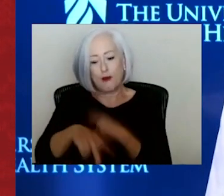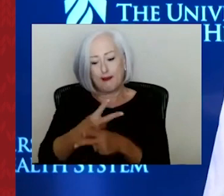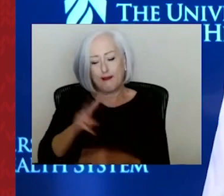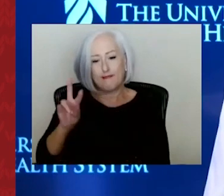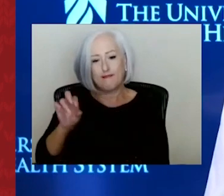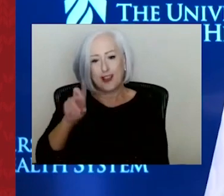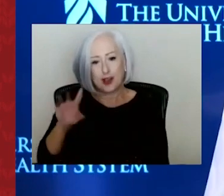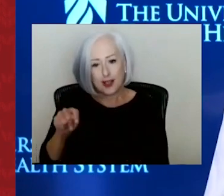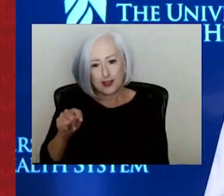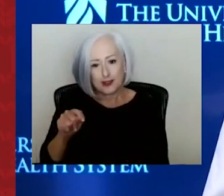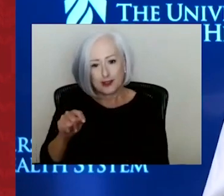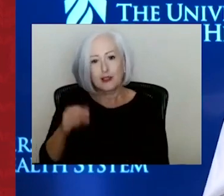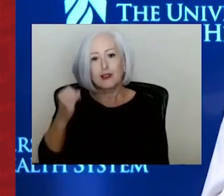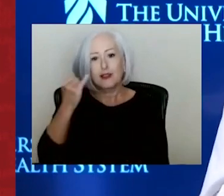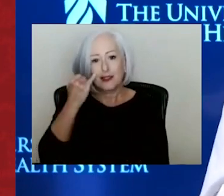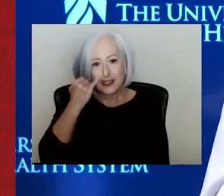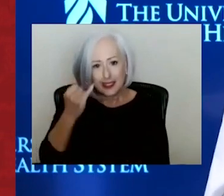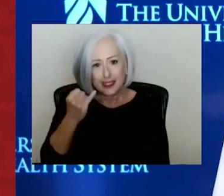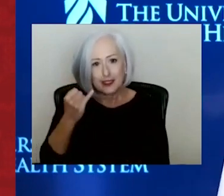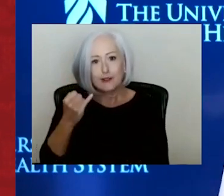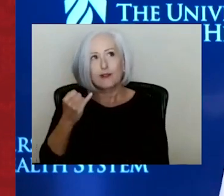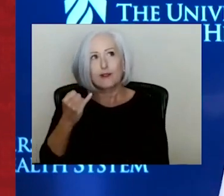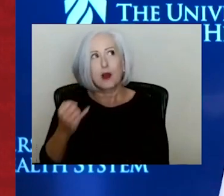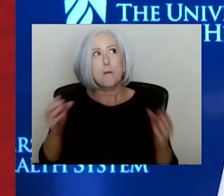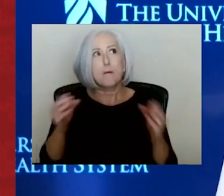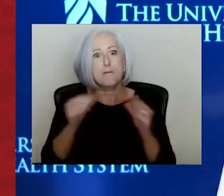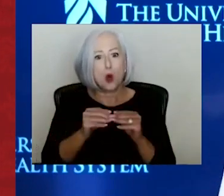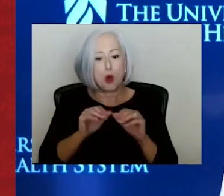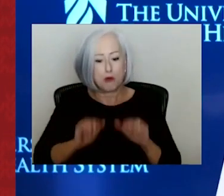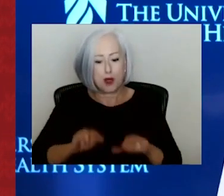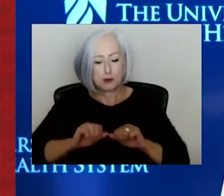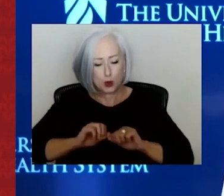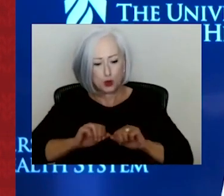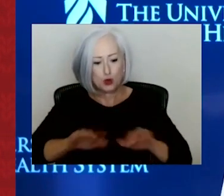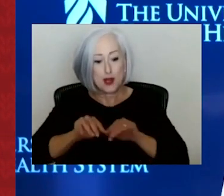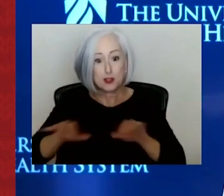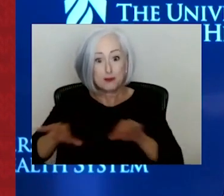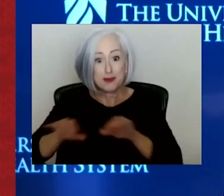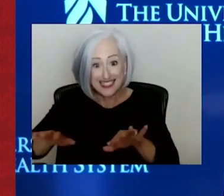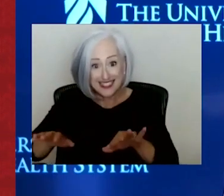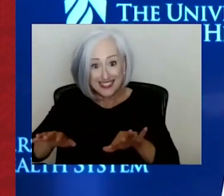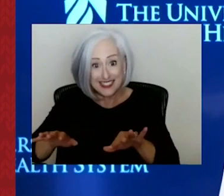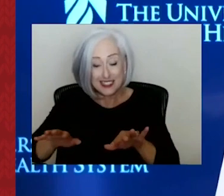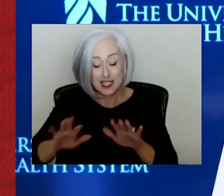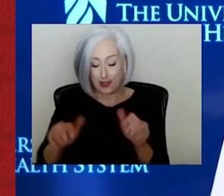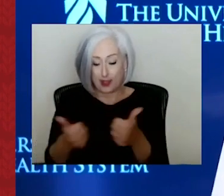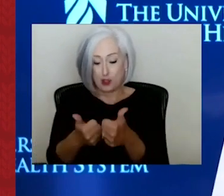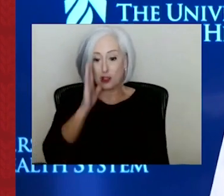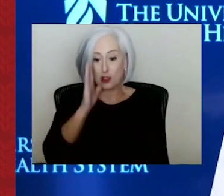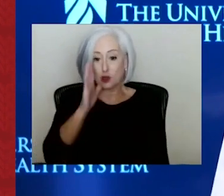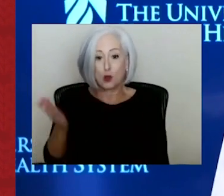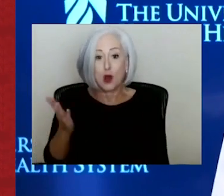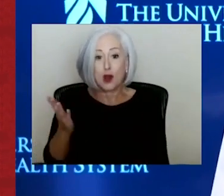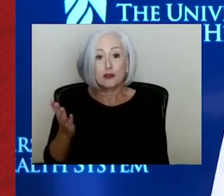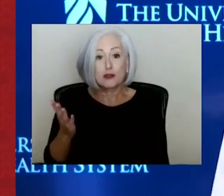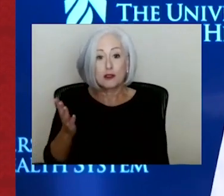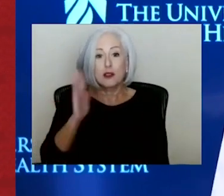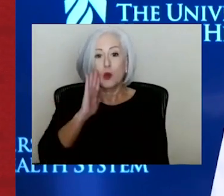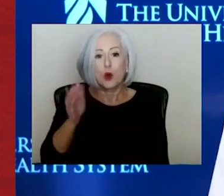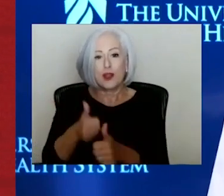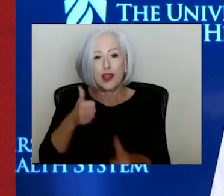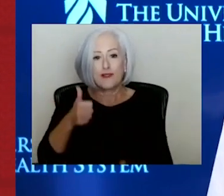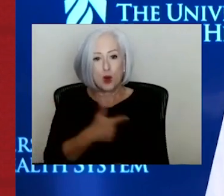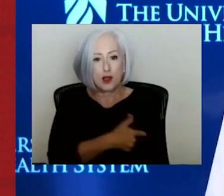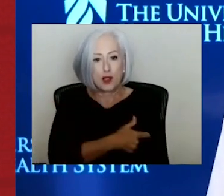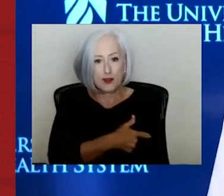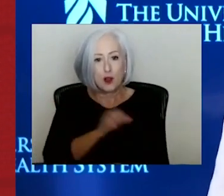trended to become more transmissible. The challenge is going to be, will they avoid immunization or natural